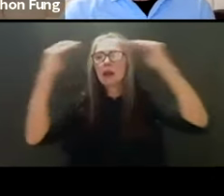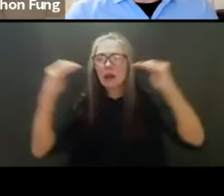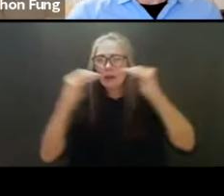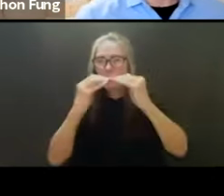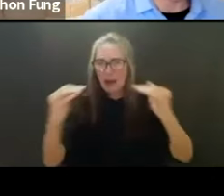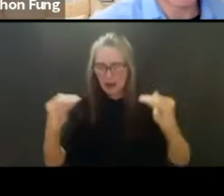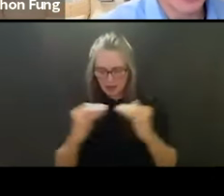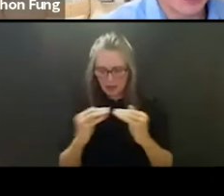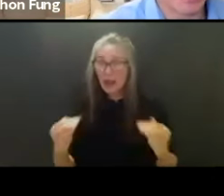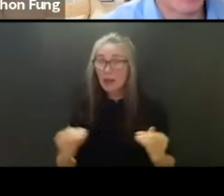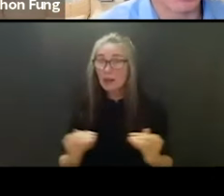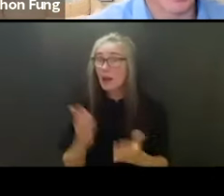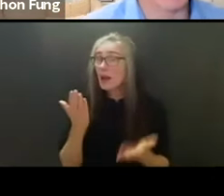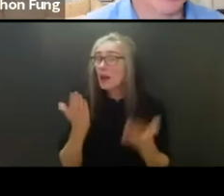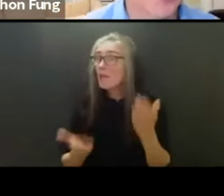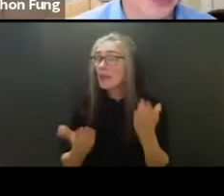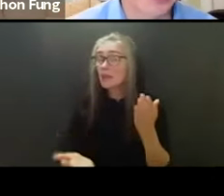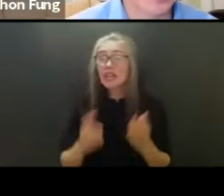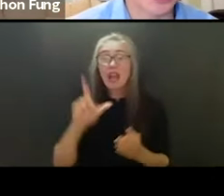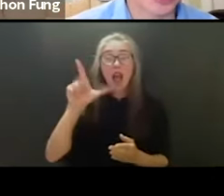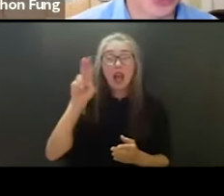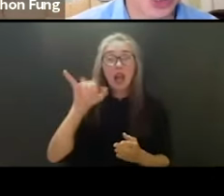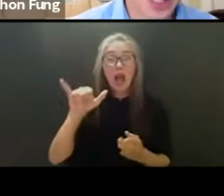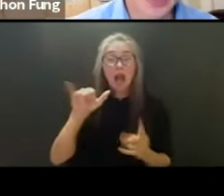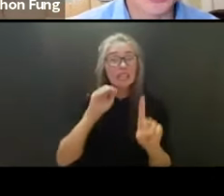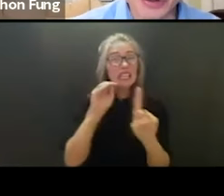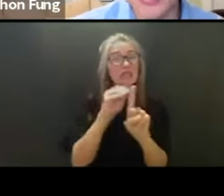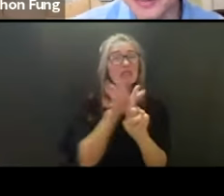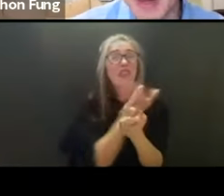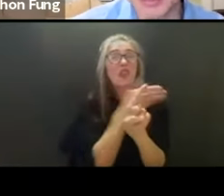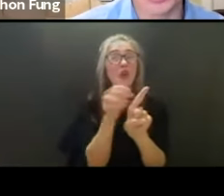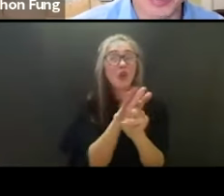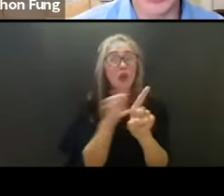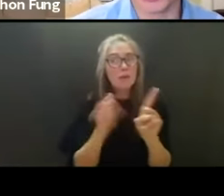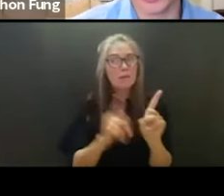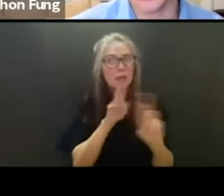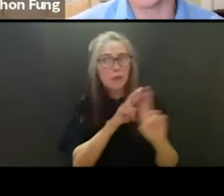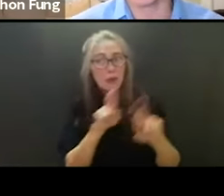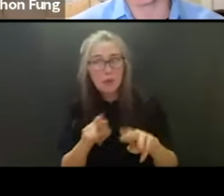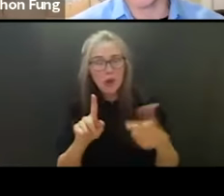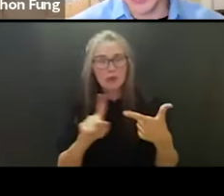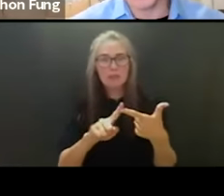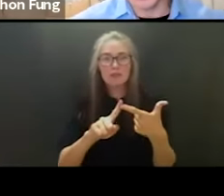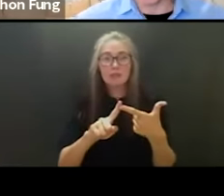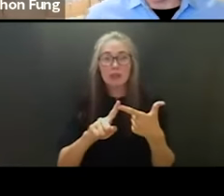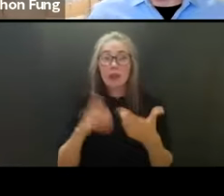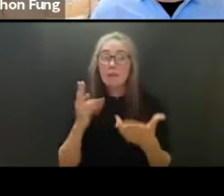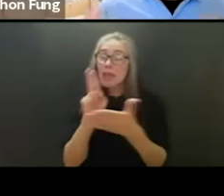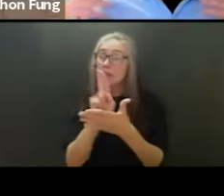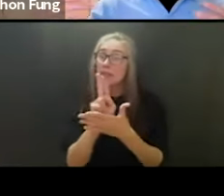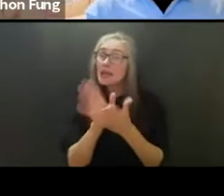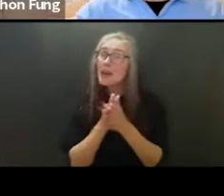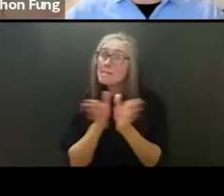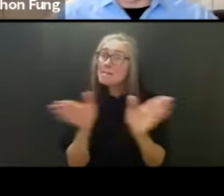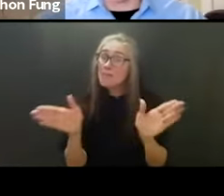but some of the policies that might help our lobbying and finance disclosure. A universal public service core I think would help a lot because then